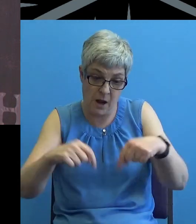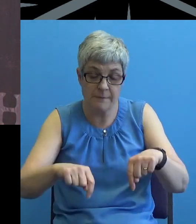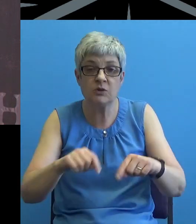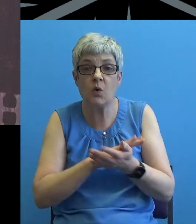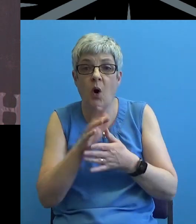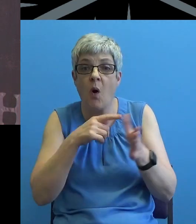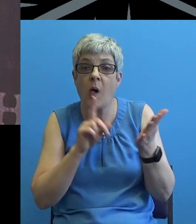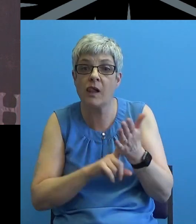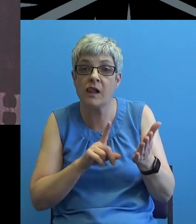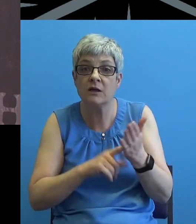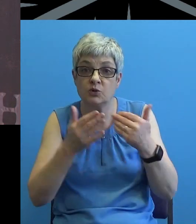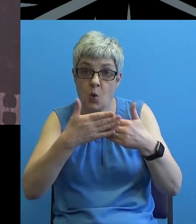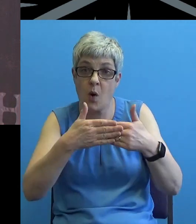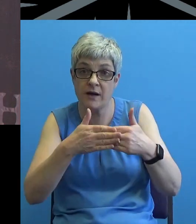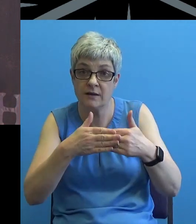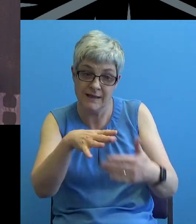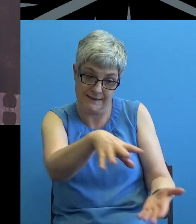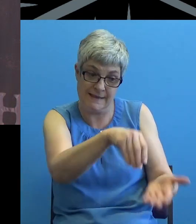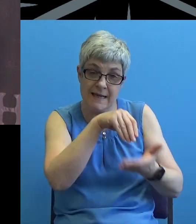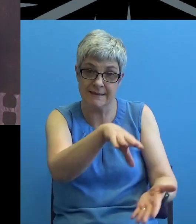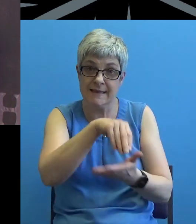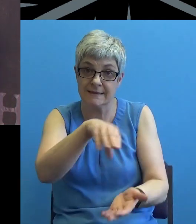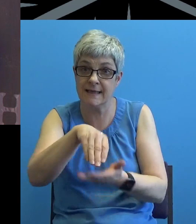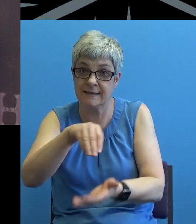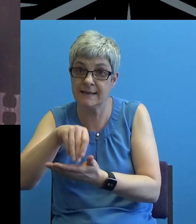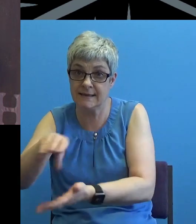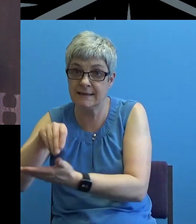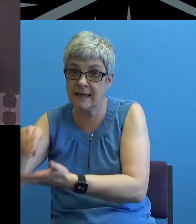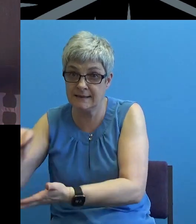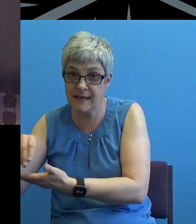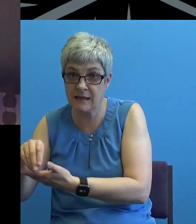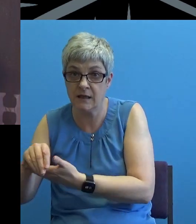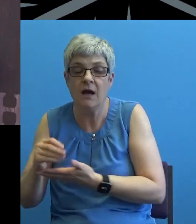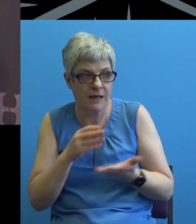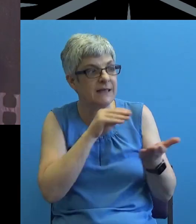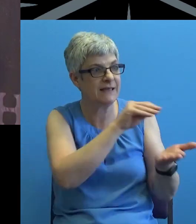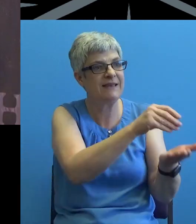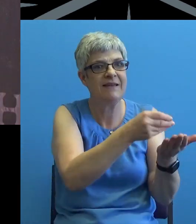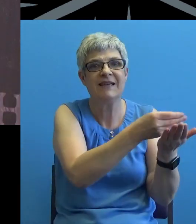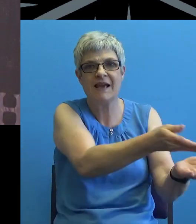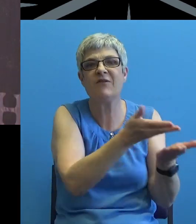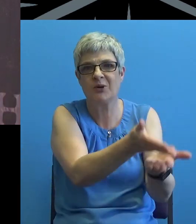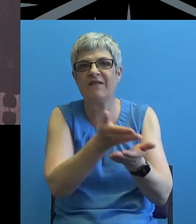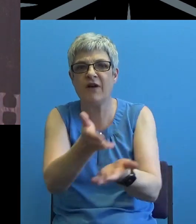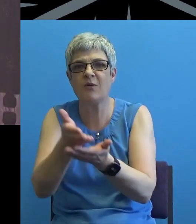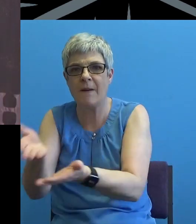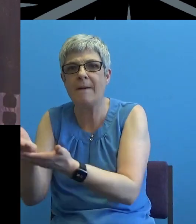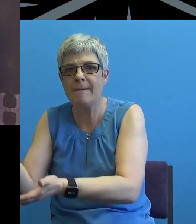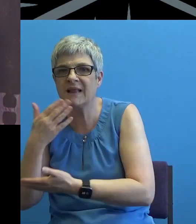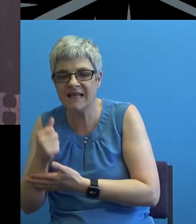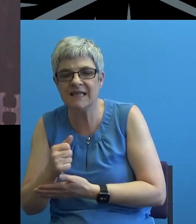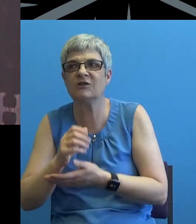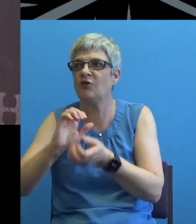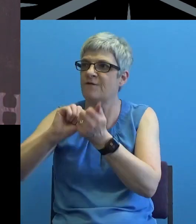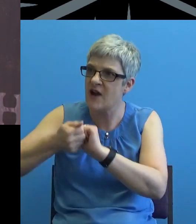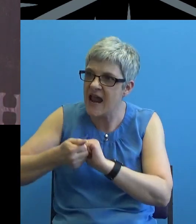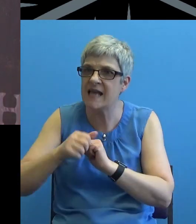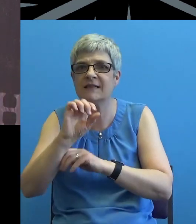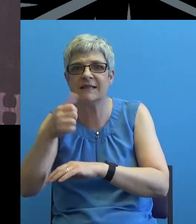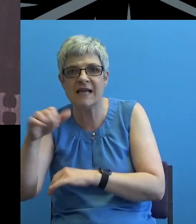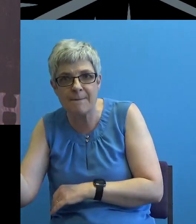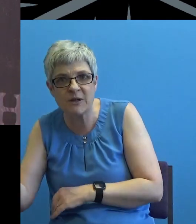the large hall door, and please take as many bags as you can give to friends, to neighbours, to